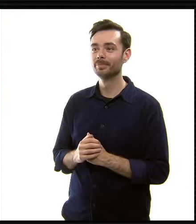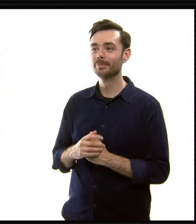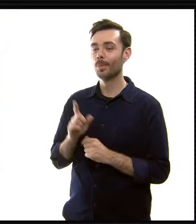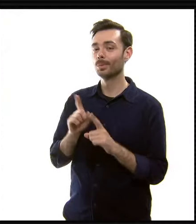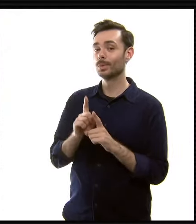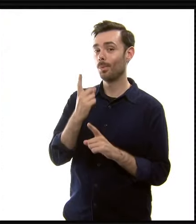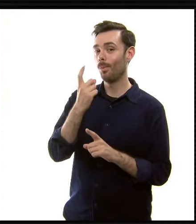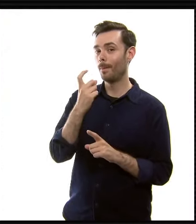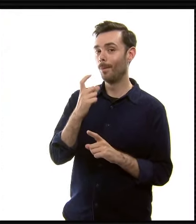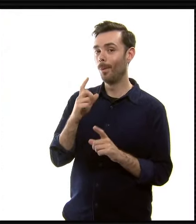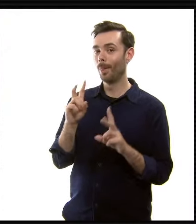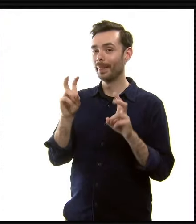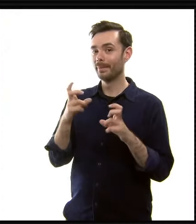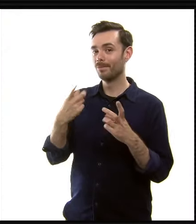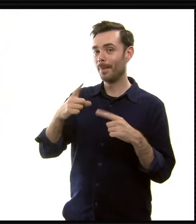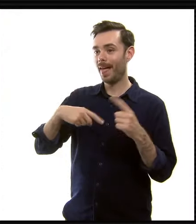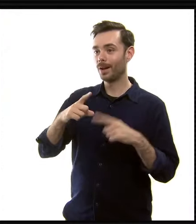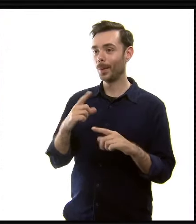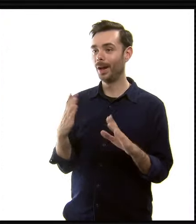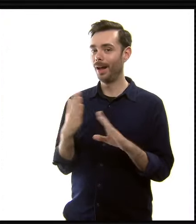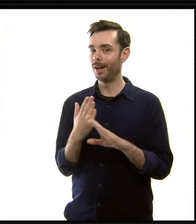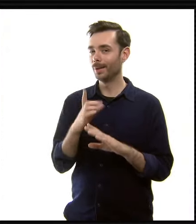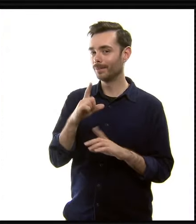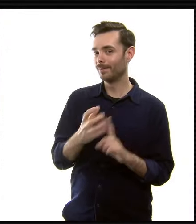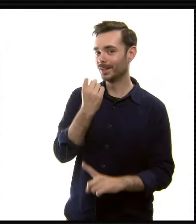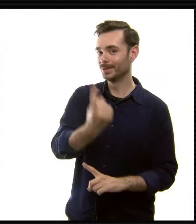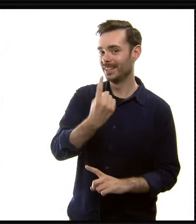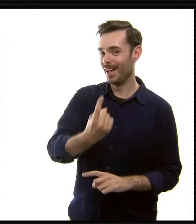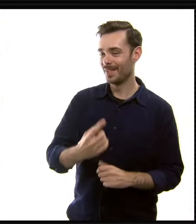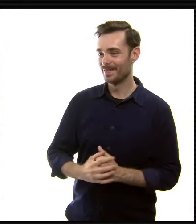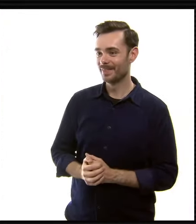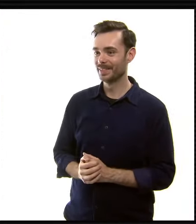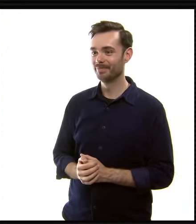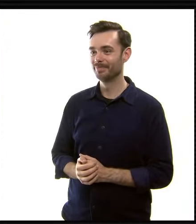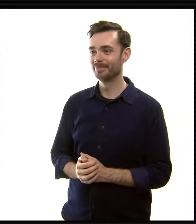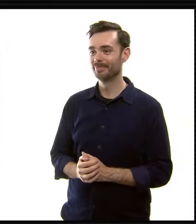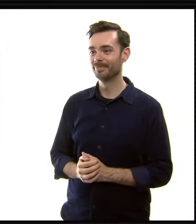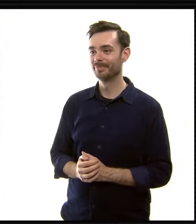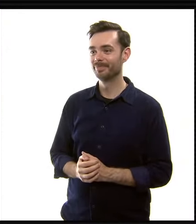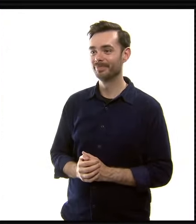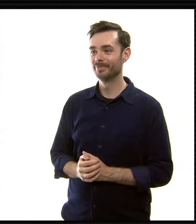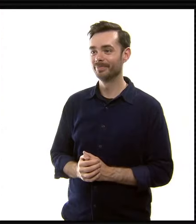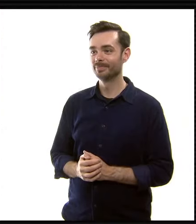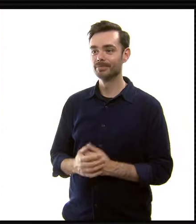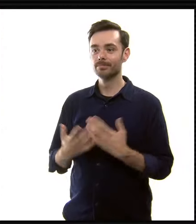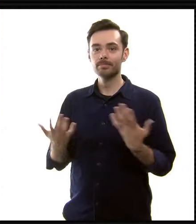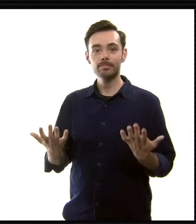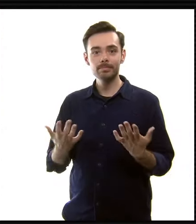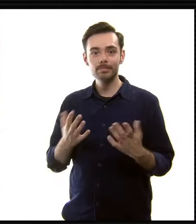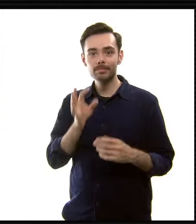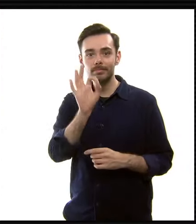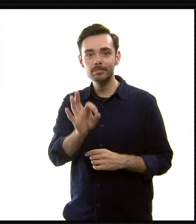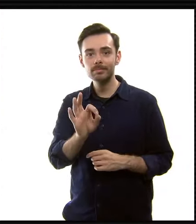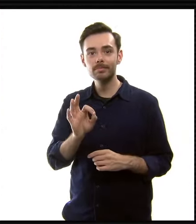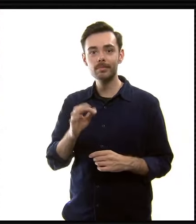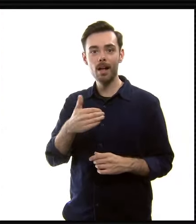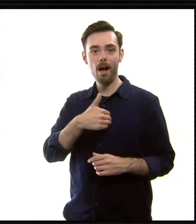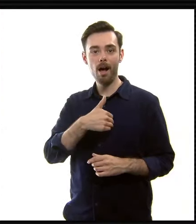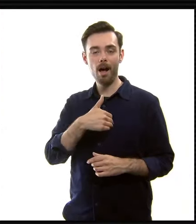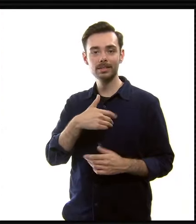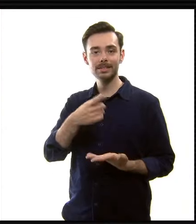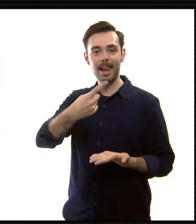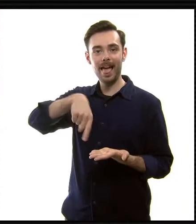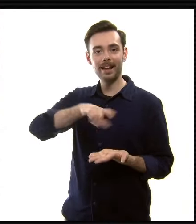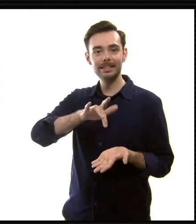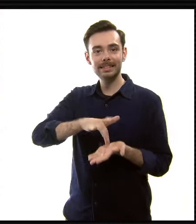yourselves. So many adventures, so many stories, and I know for all of you desperate to know what happens next in Heartlake City,